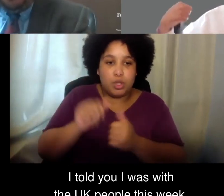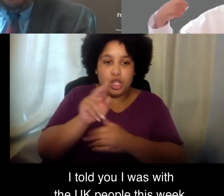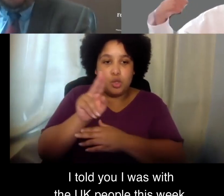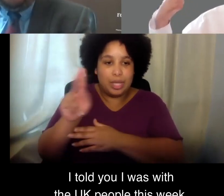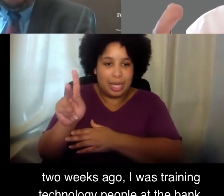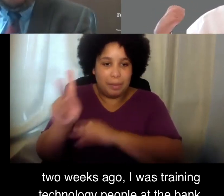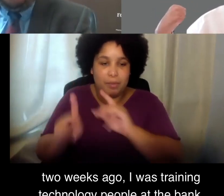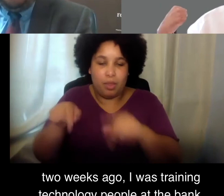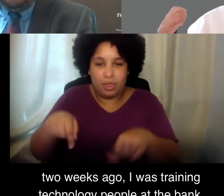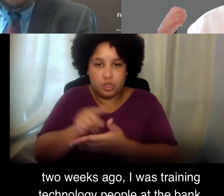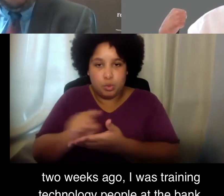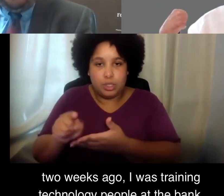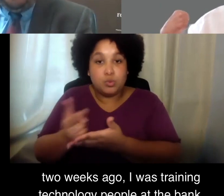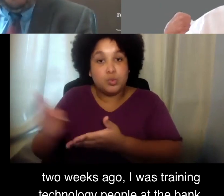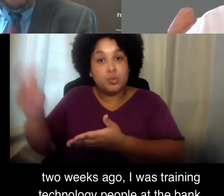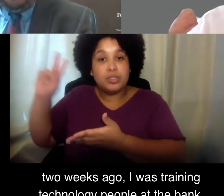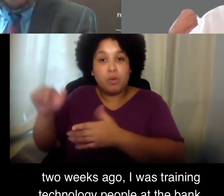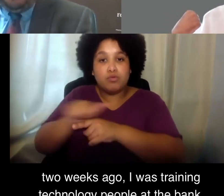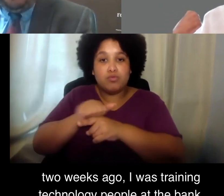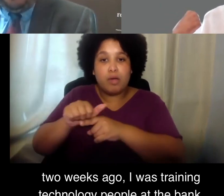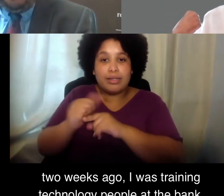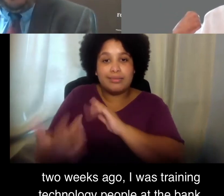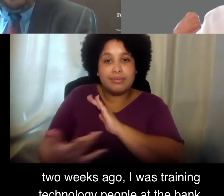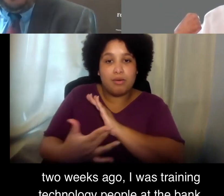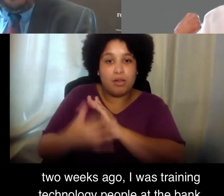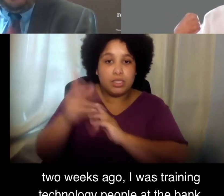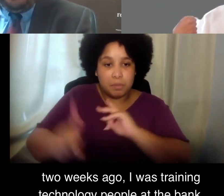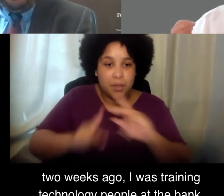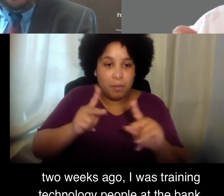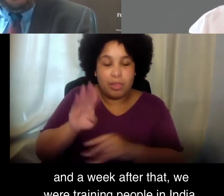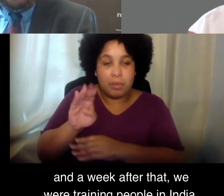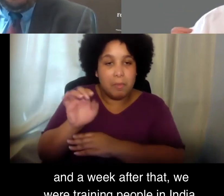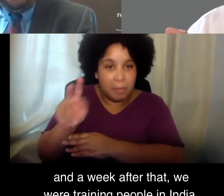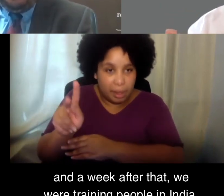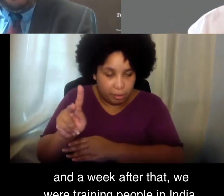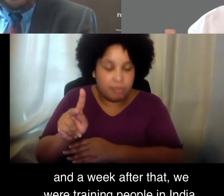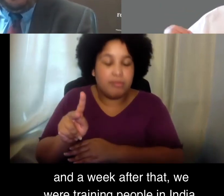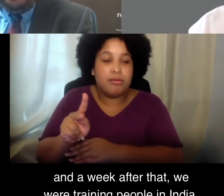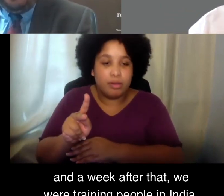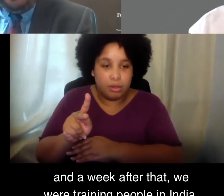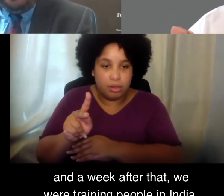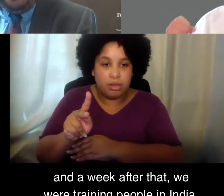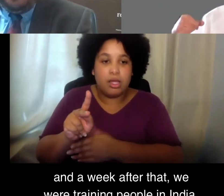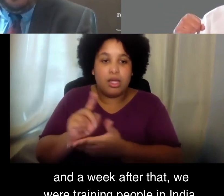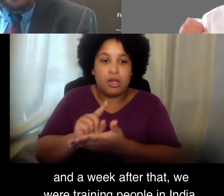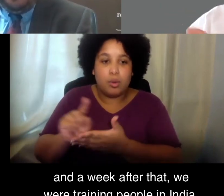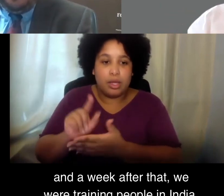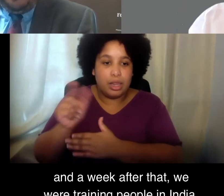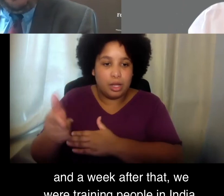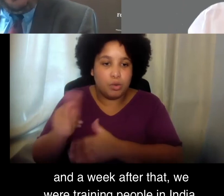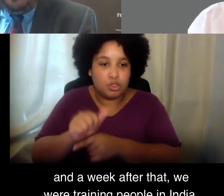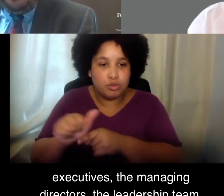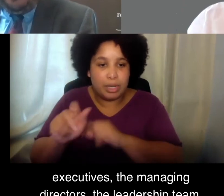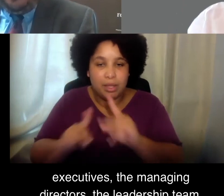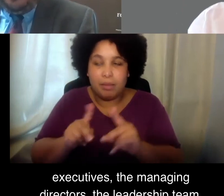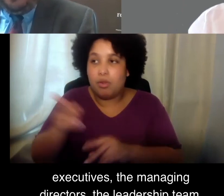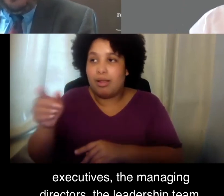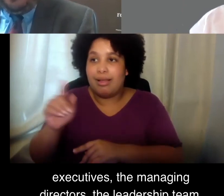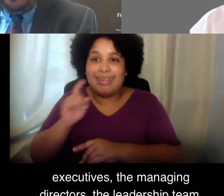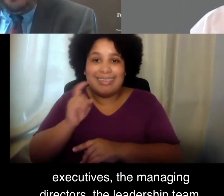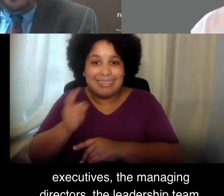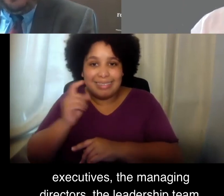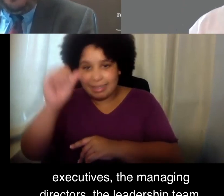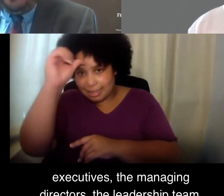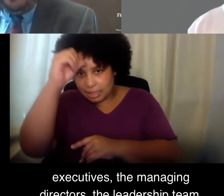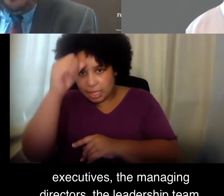week. 2 weeks ago, I was training technology people at the bank, and a week after that, we were training people in India, executives,